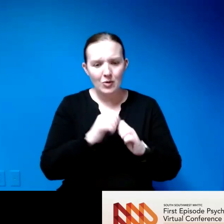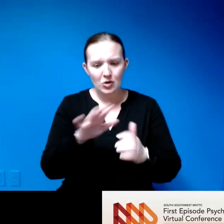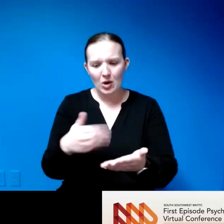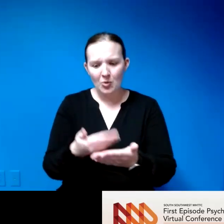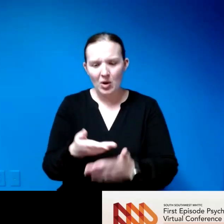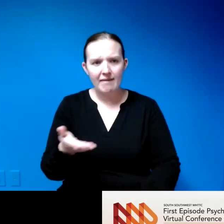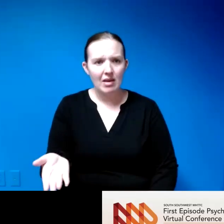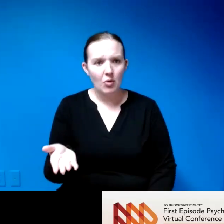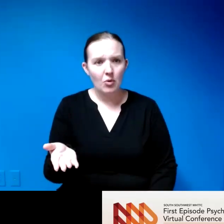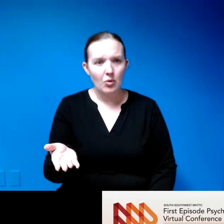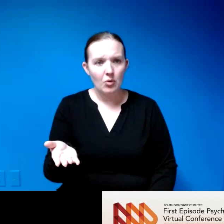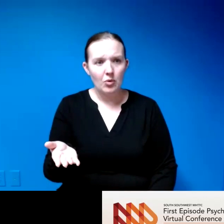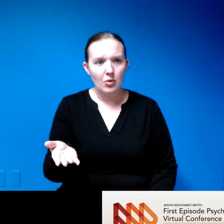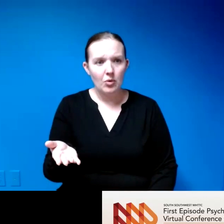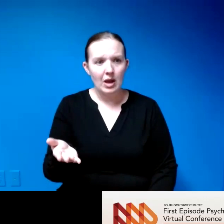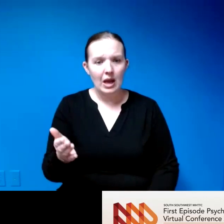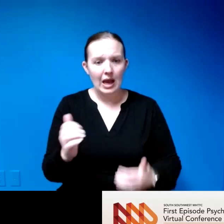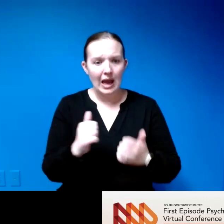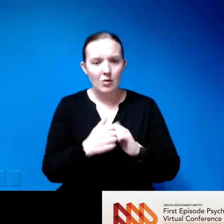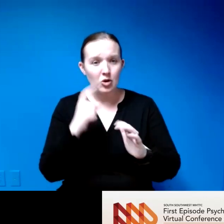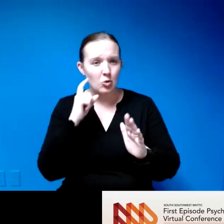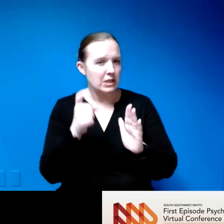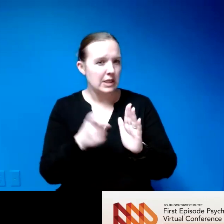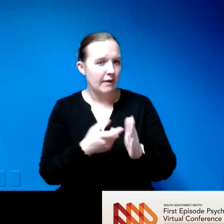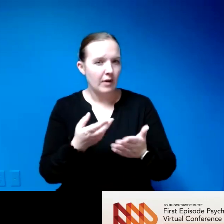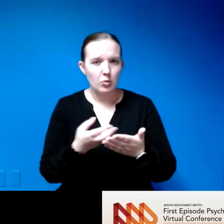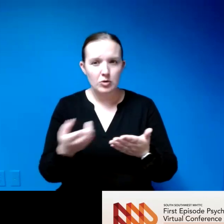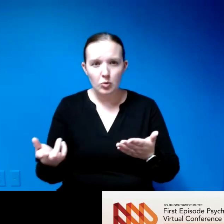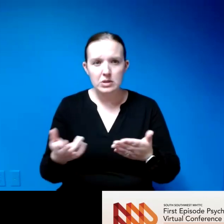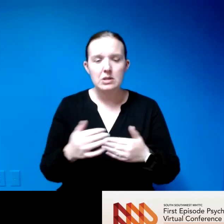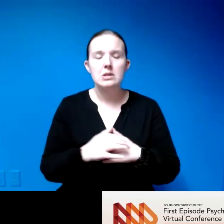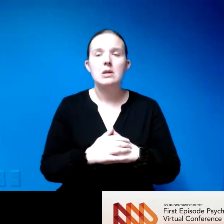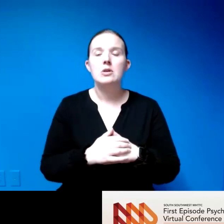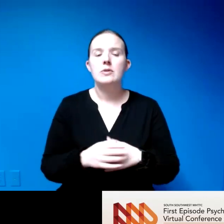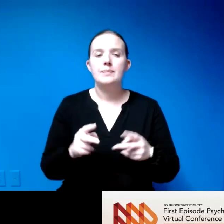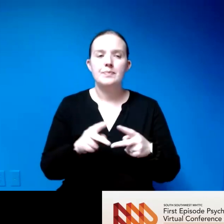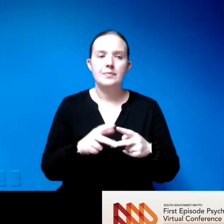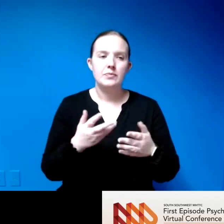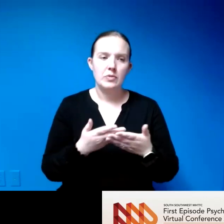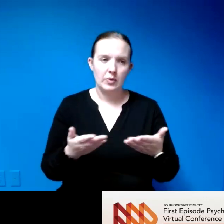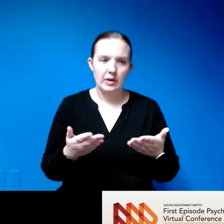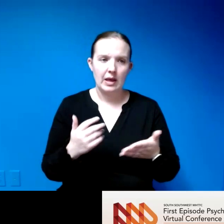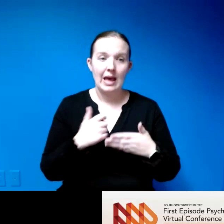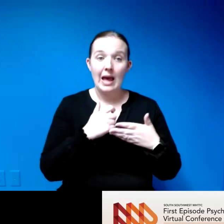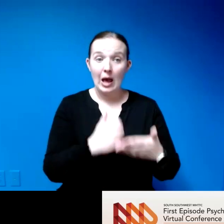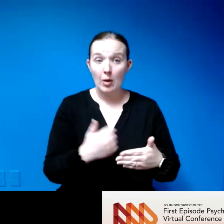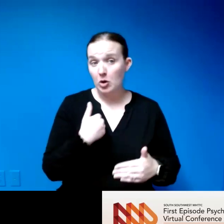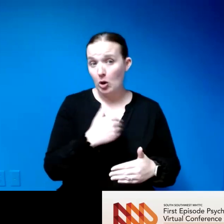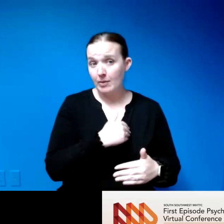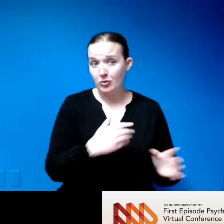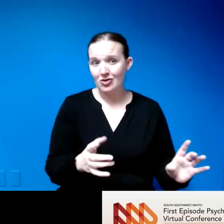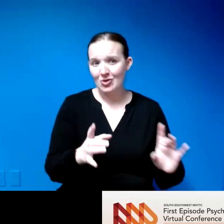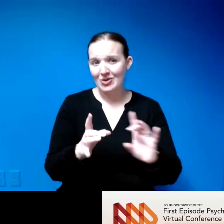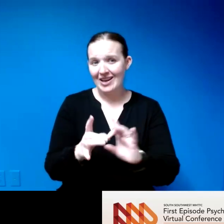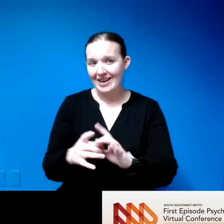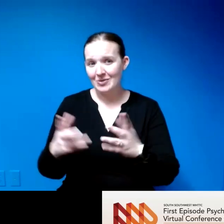can you identify these resources? So it's two things. It's helping our members to connect with what's